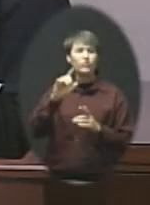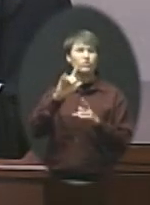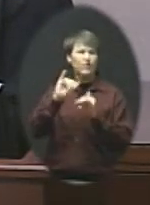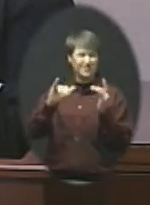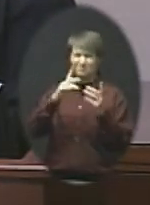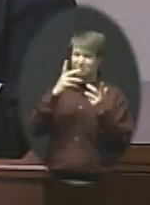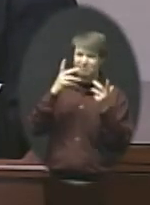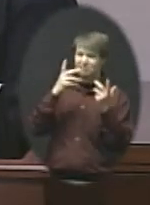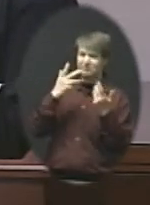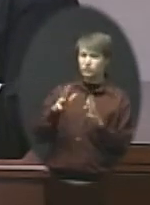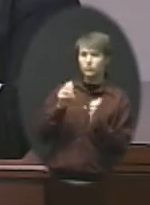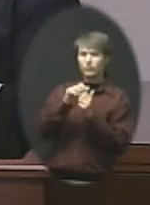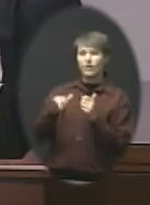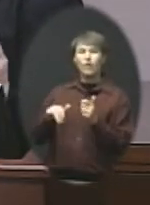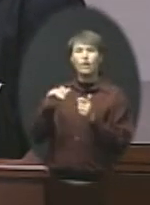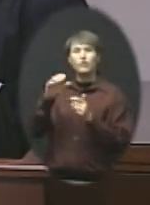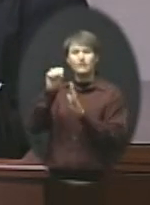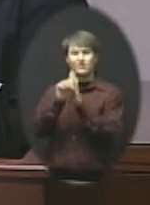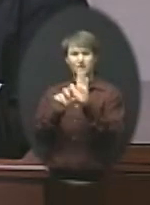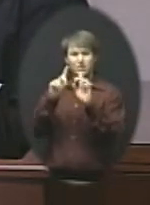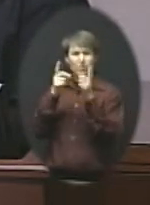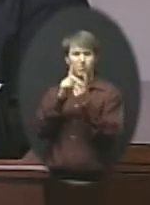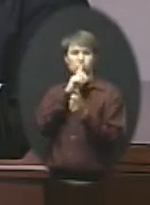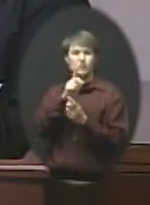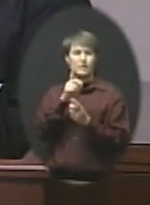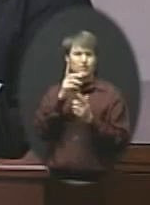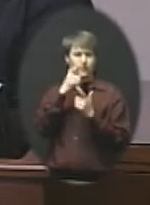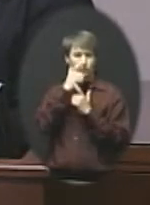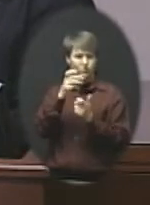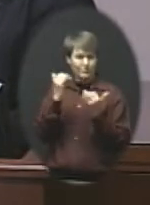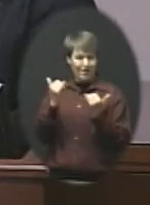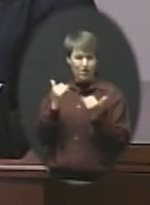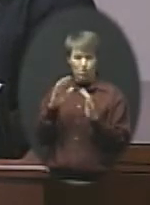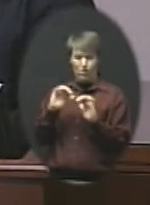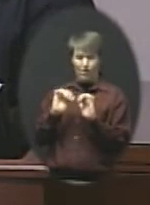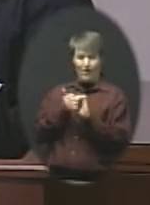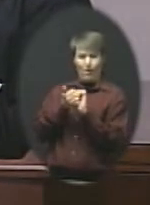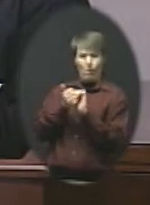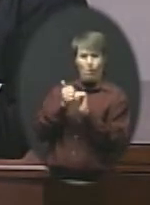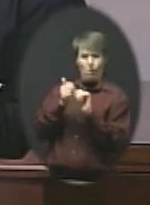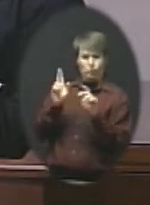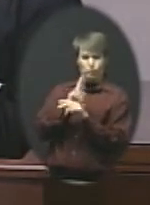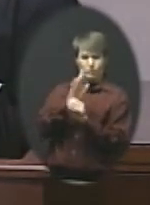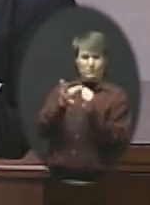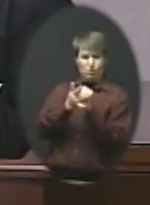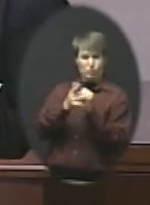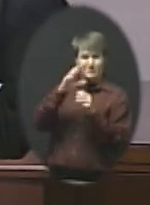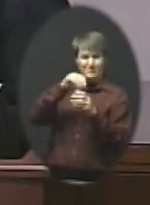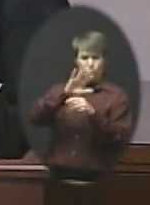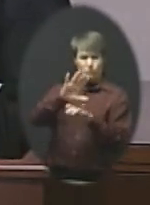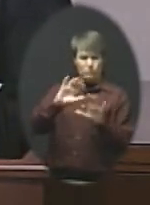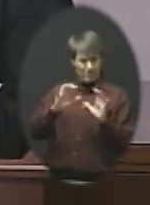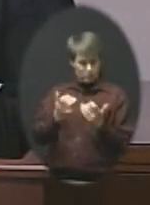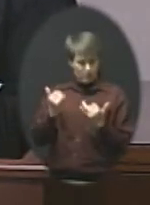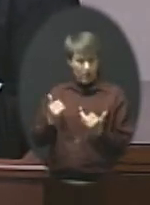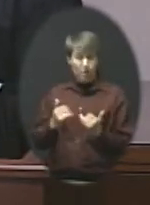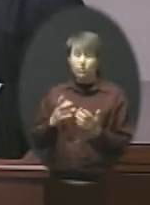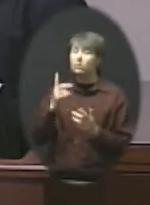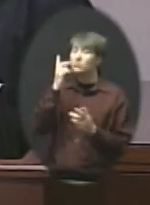State Department. They're really more interested in how technology is being used in the classroom and integration. So you've seen some of that with the